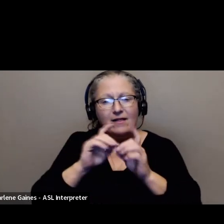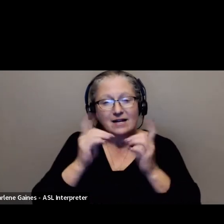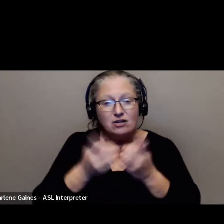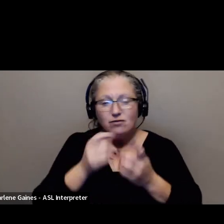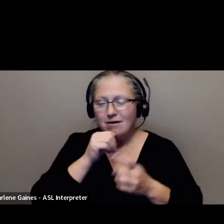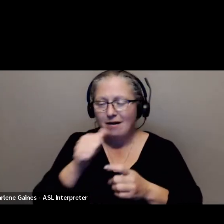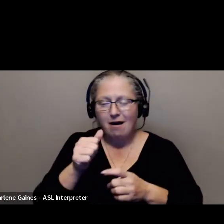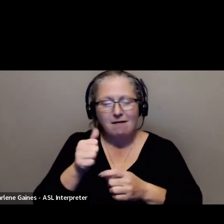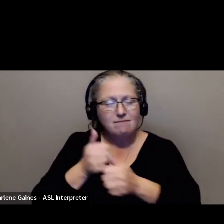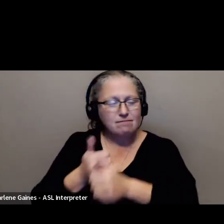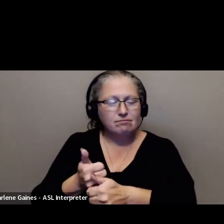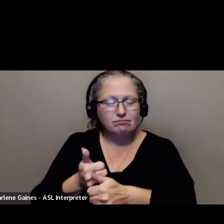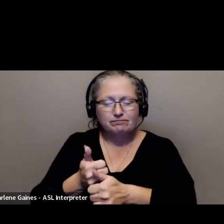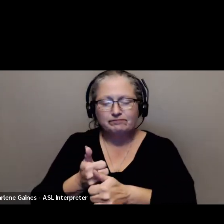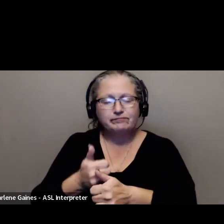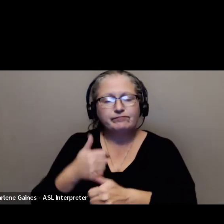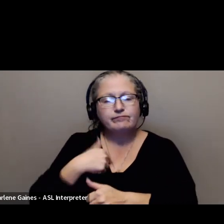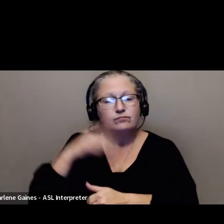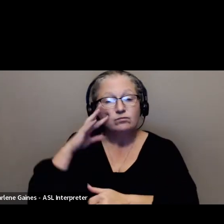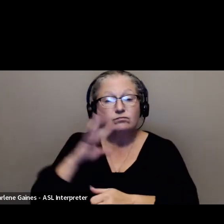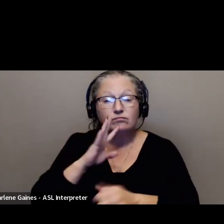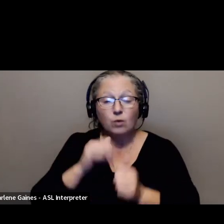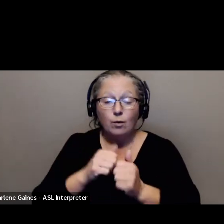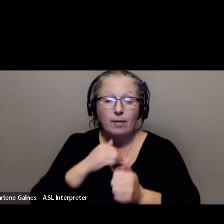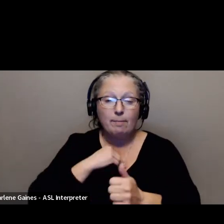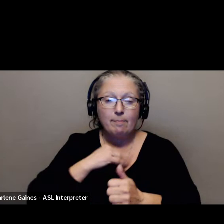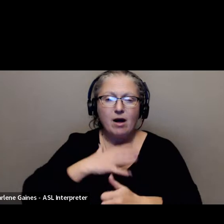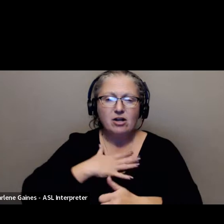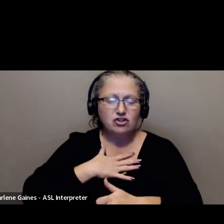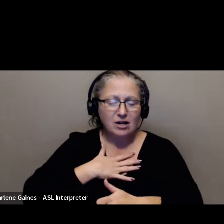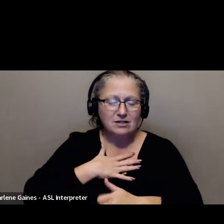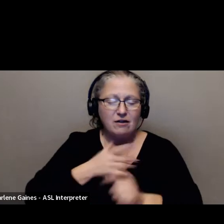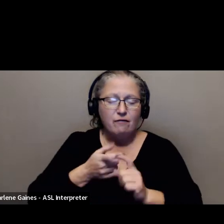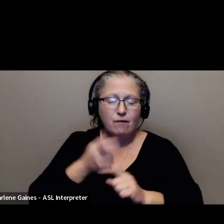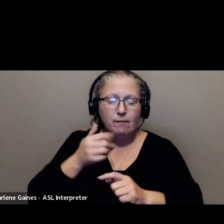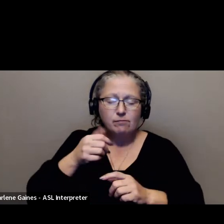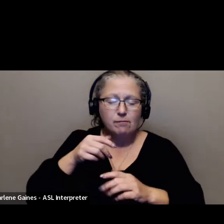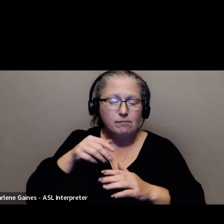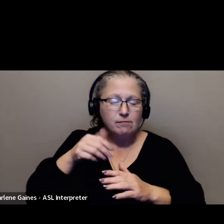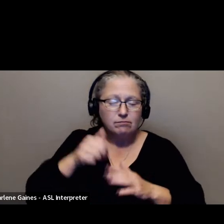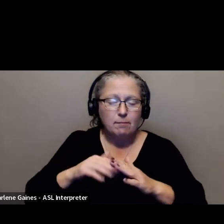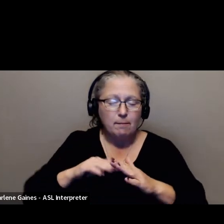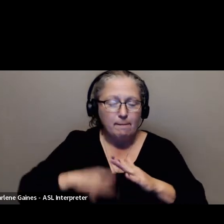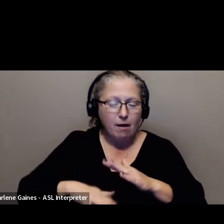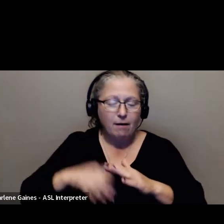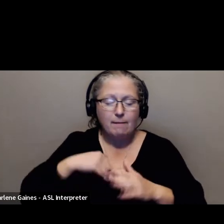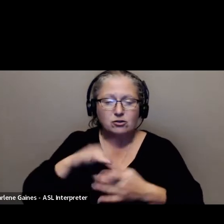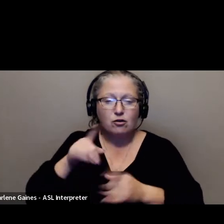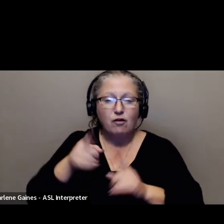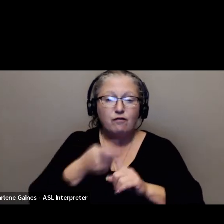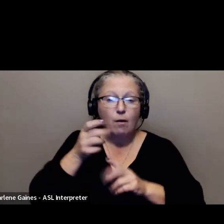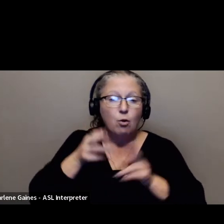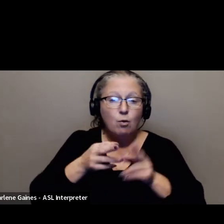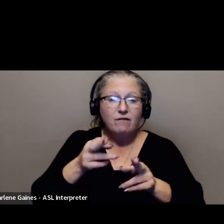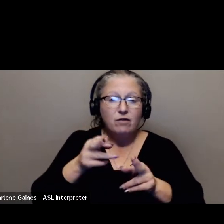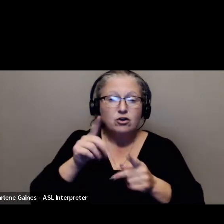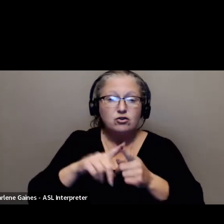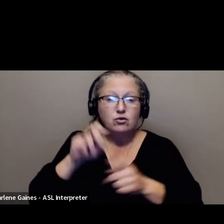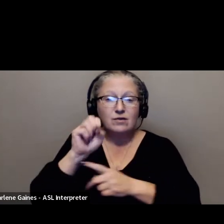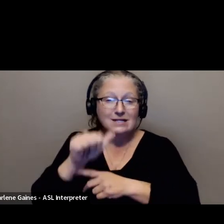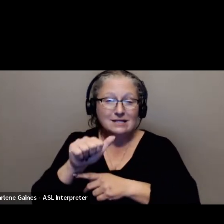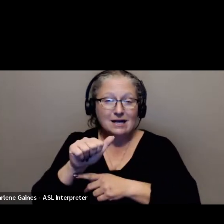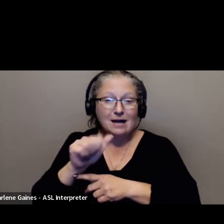not. I will say this with my chest and from the depths of my being. From the river to the sea, Palestine will be